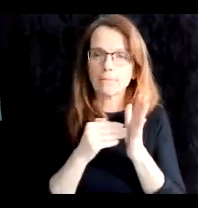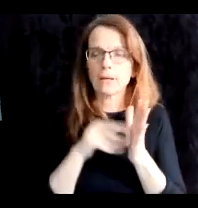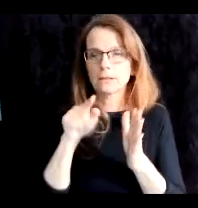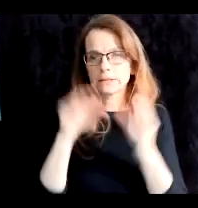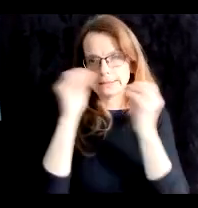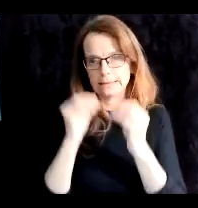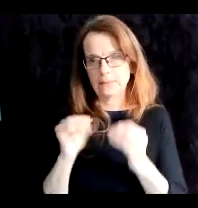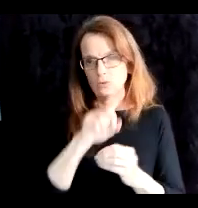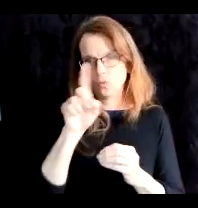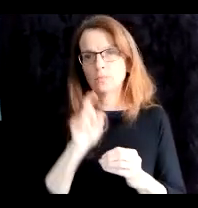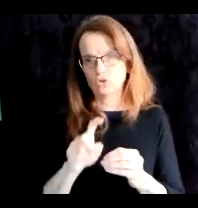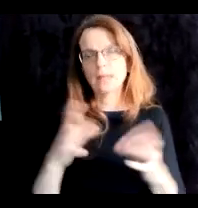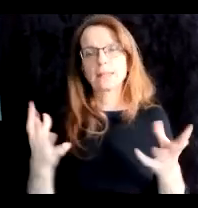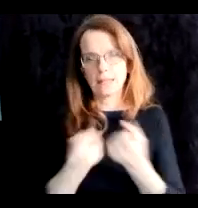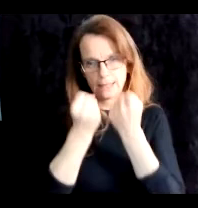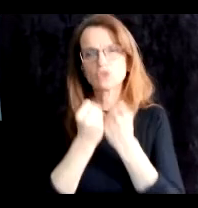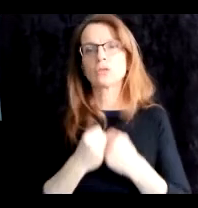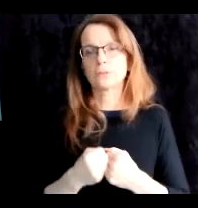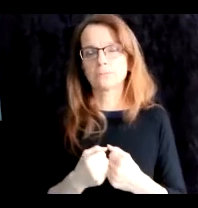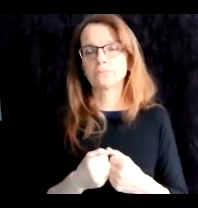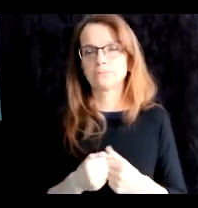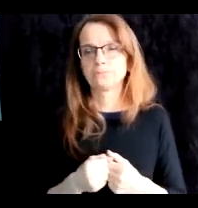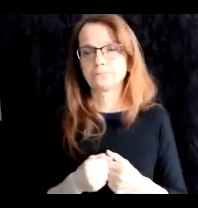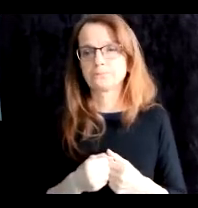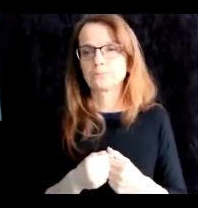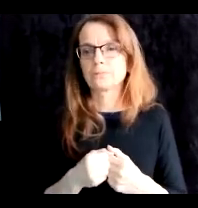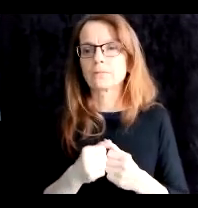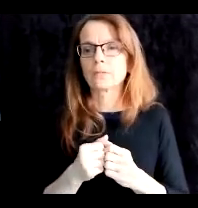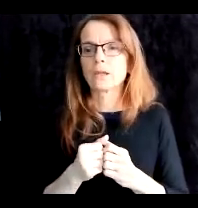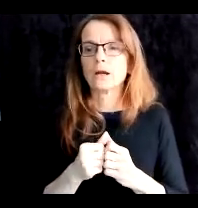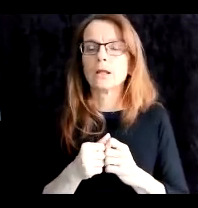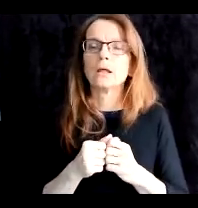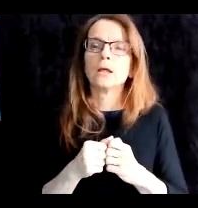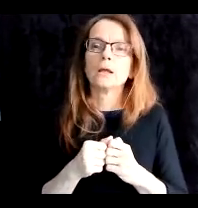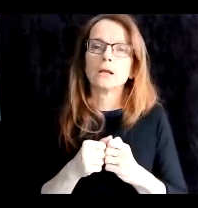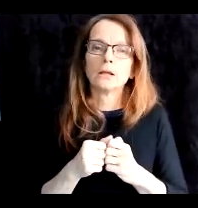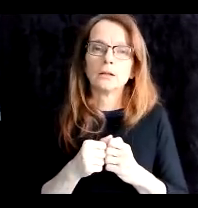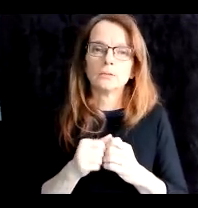that enabled that some people become millionaires, while